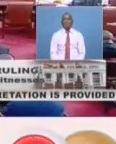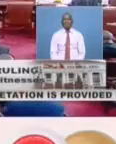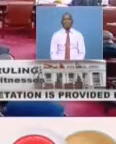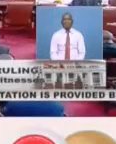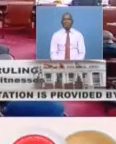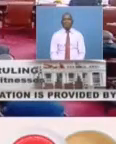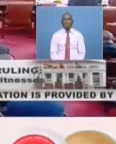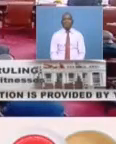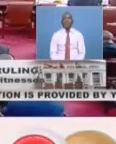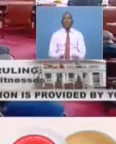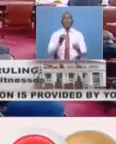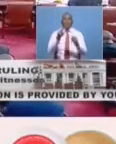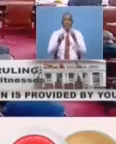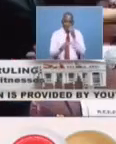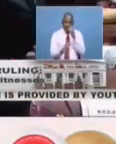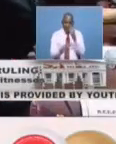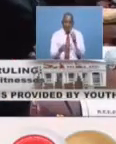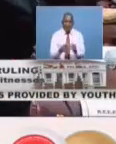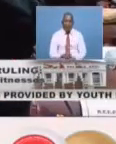Very well, my lords.